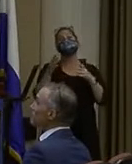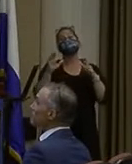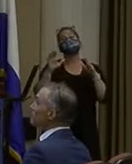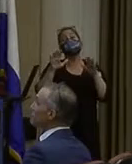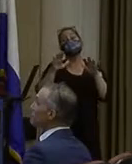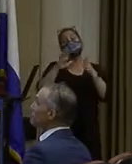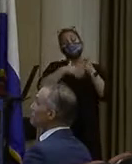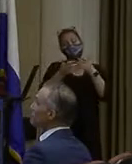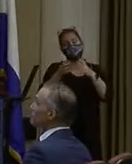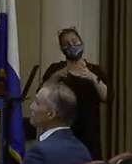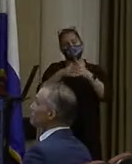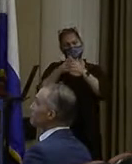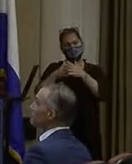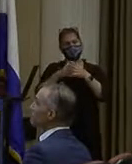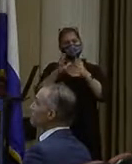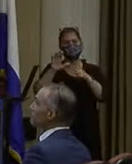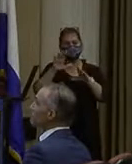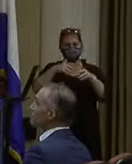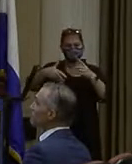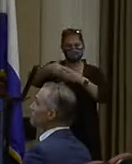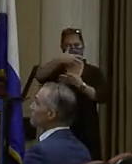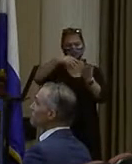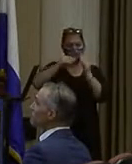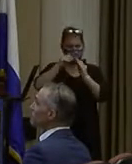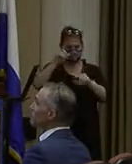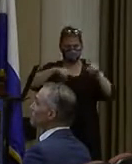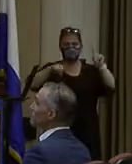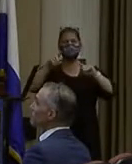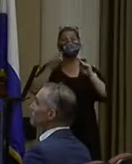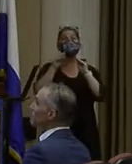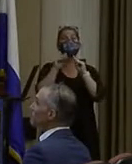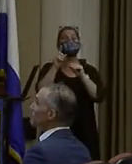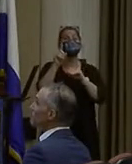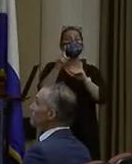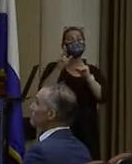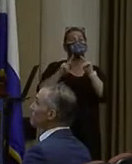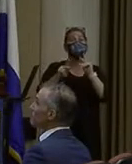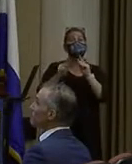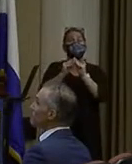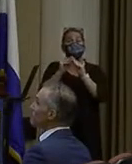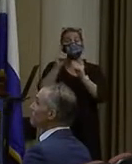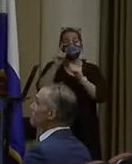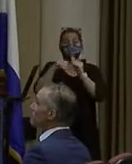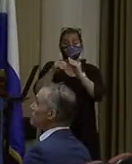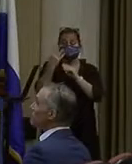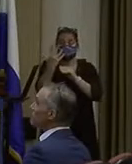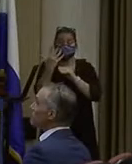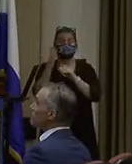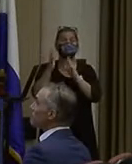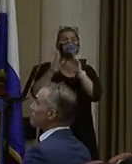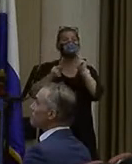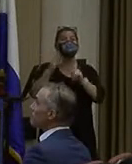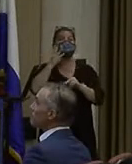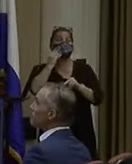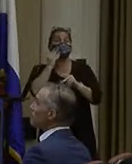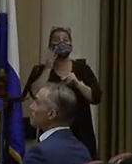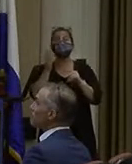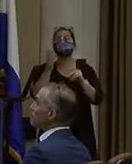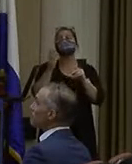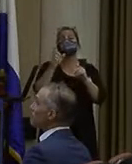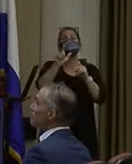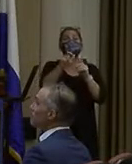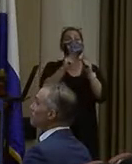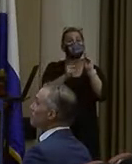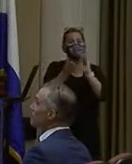become dramatically more diverse. 1 in 5 older adults in this country is a person of color, and in 20 years, that number will grow to 1